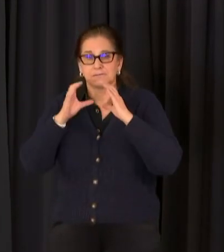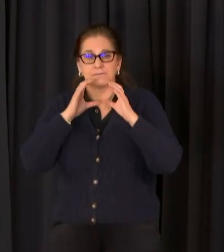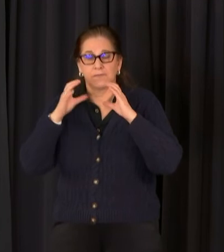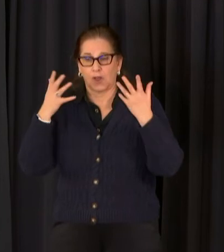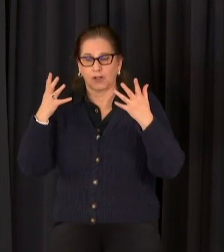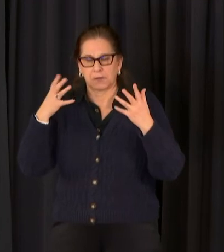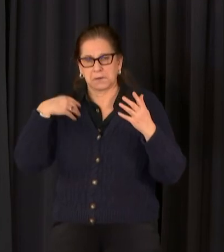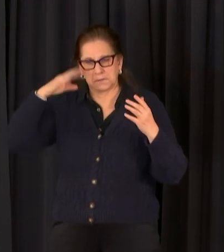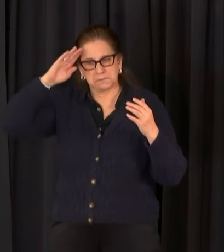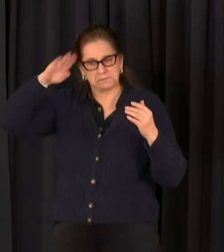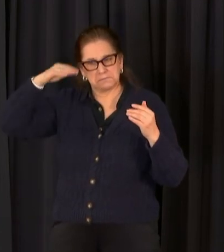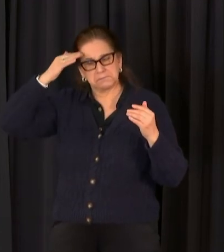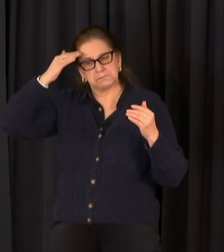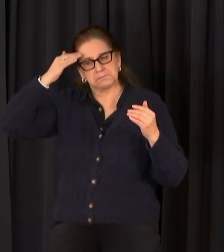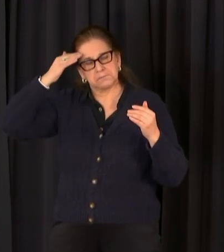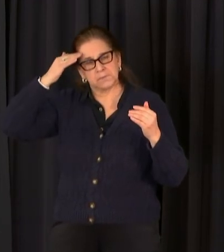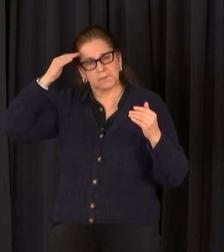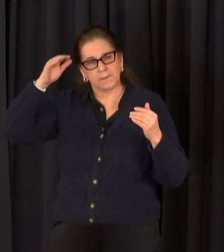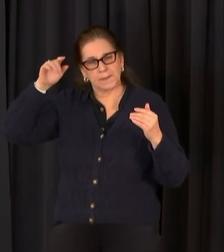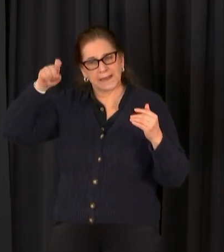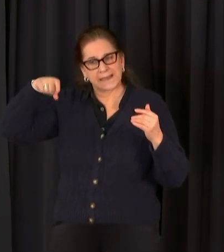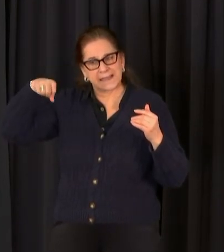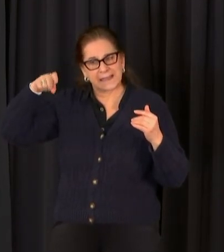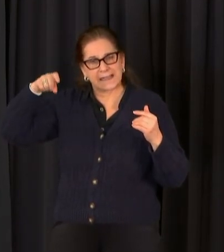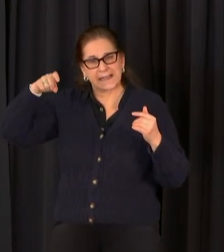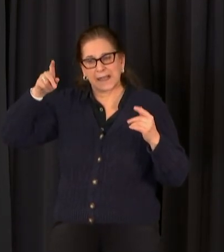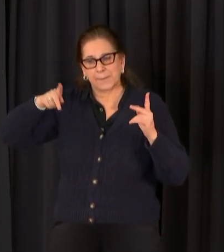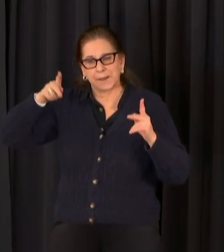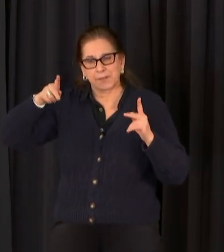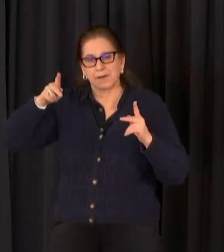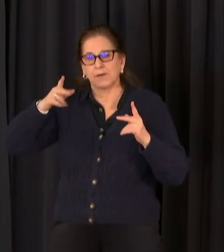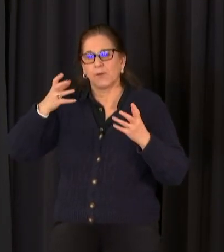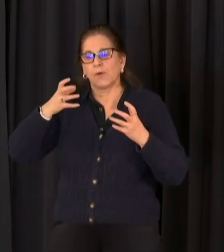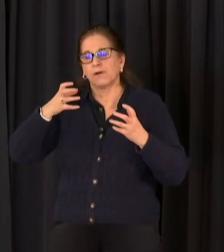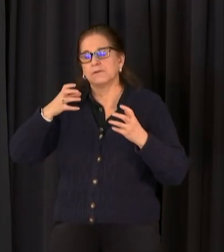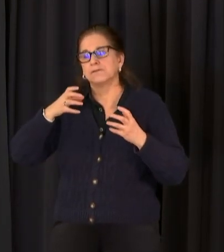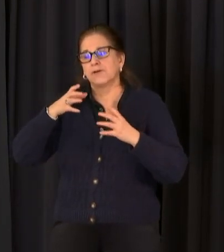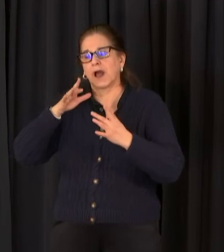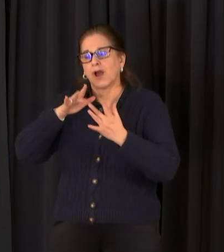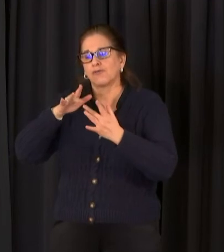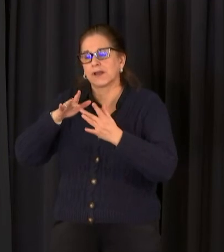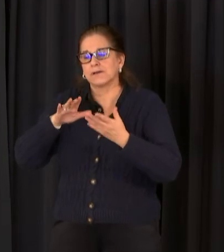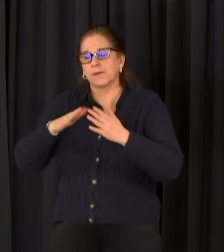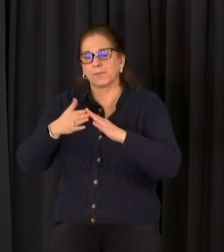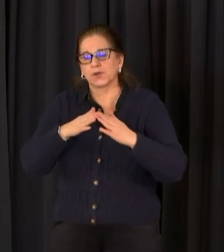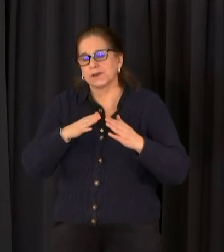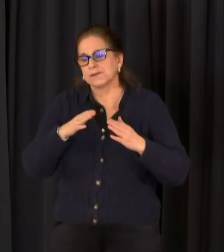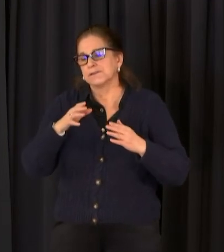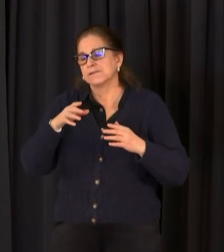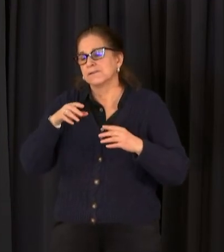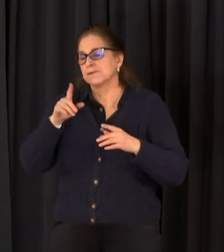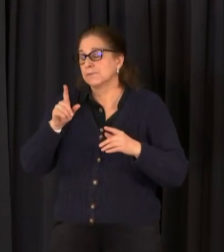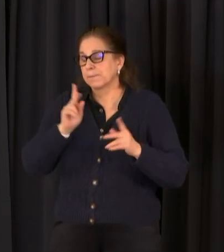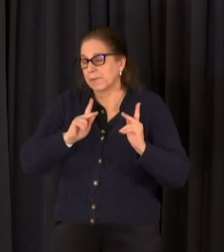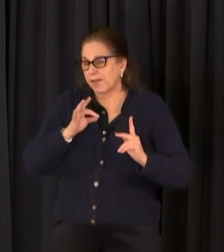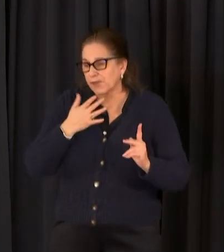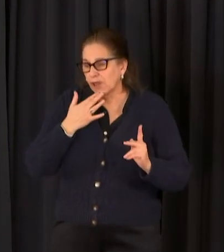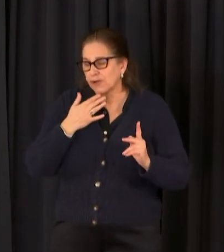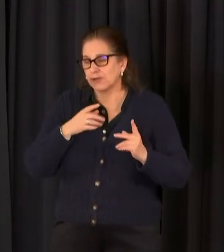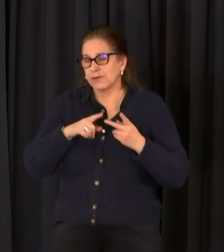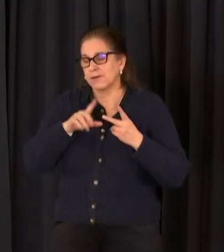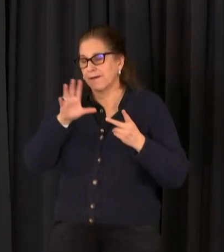have very focused discussions and conversations in communities of color, and particularly African American communities, because